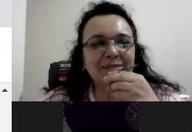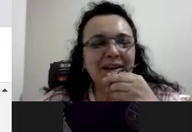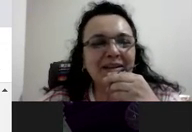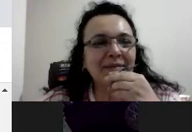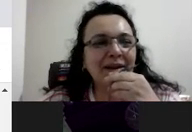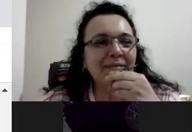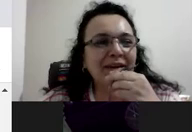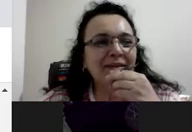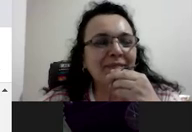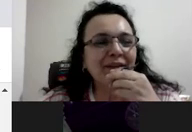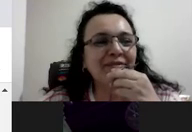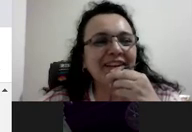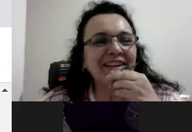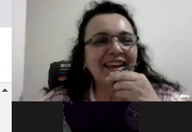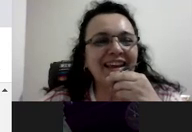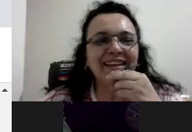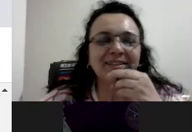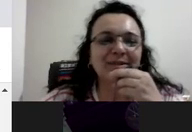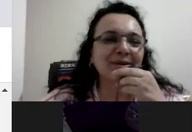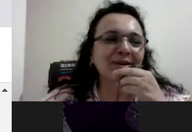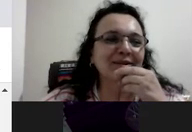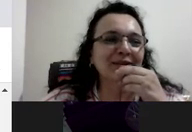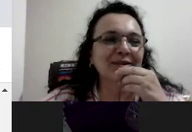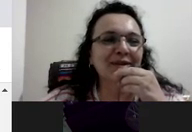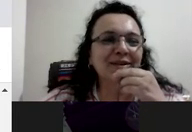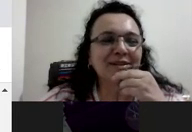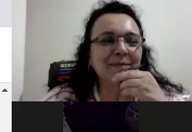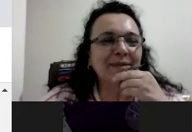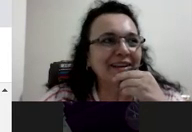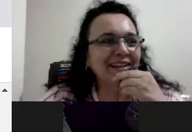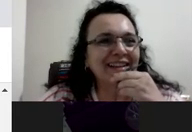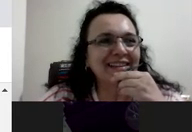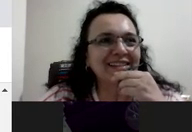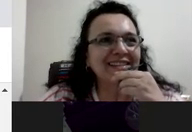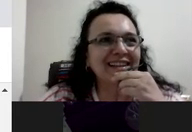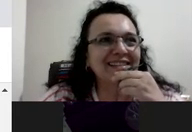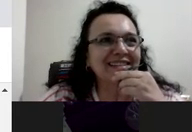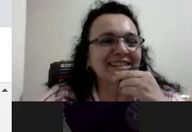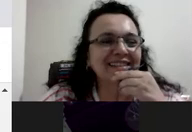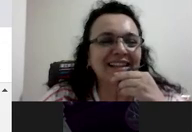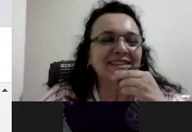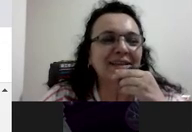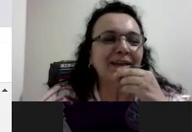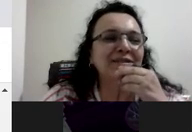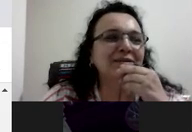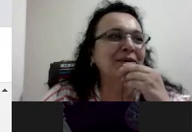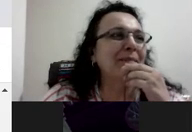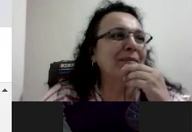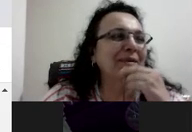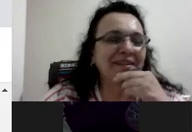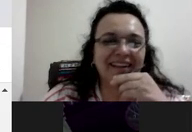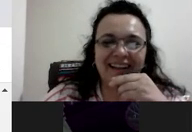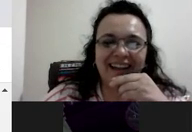I understand. It's okay. my free day to go to go shopping. That's therapy. That's my